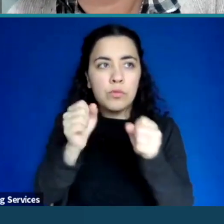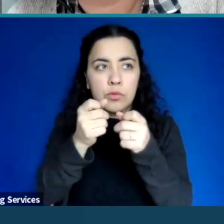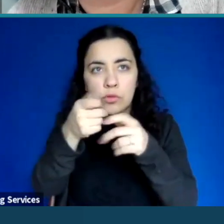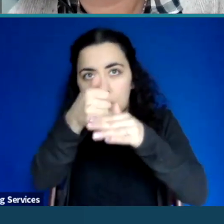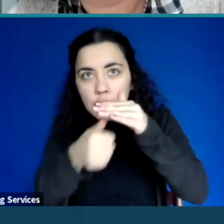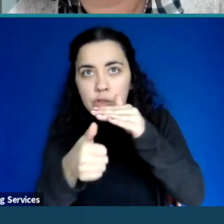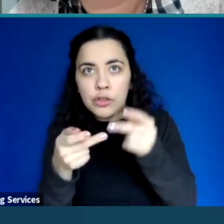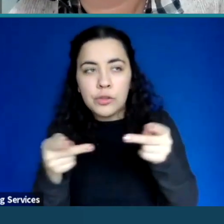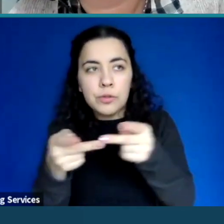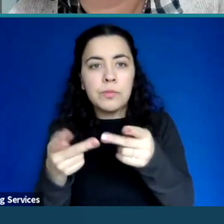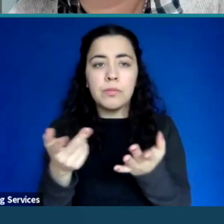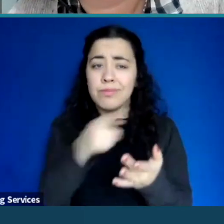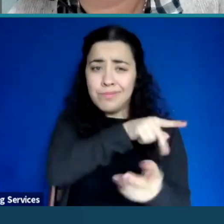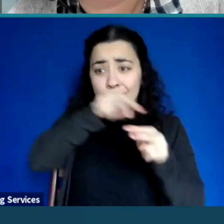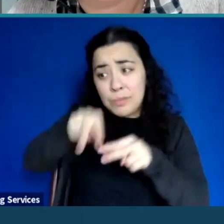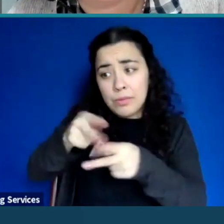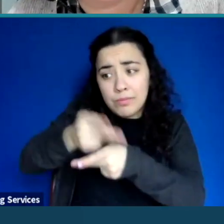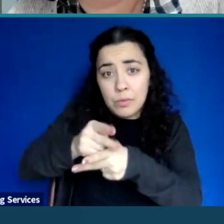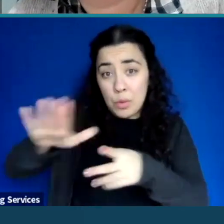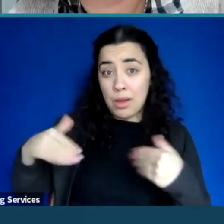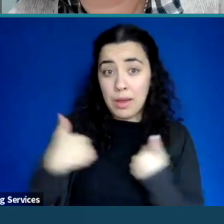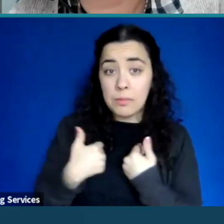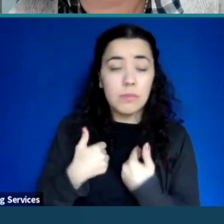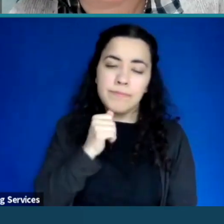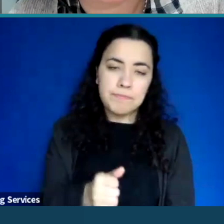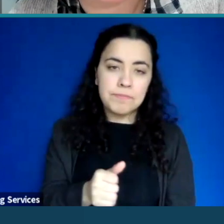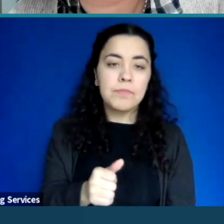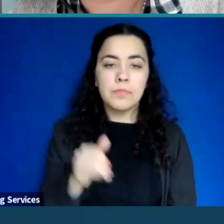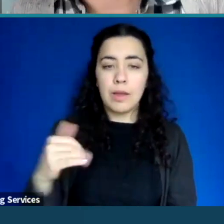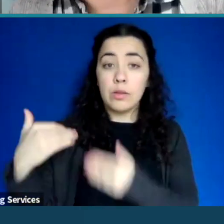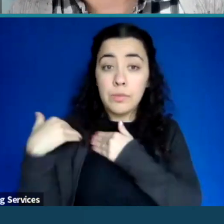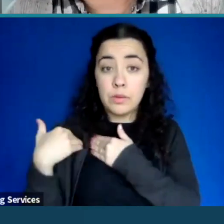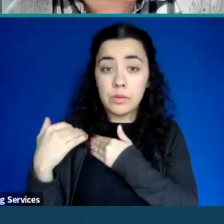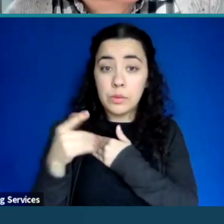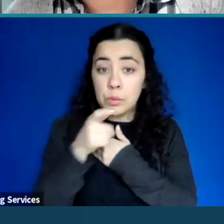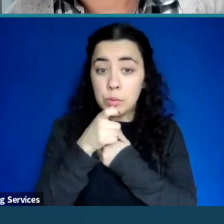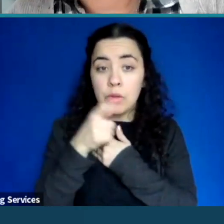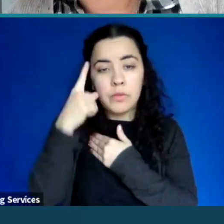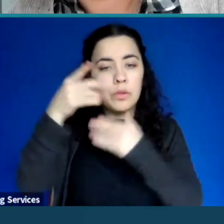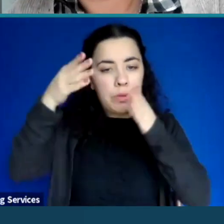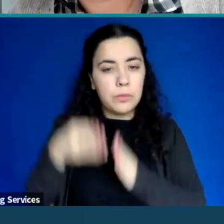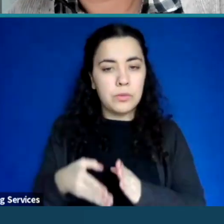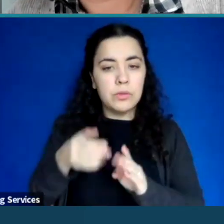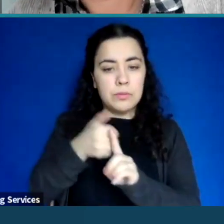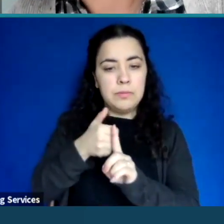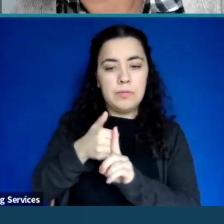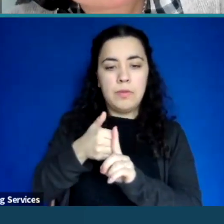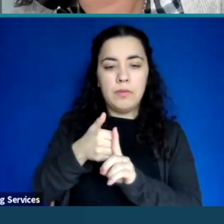supervise the animal in any way. So that's always going to fall, that responsibility is going to fall on the